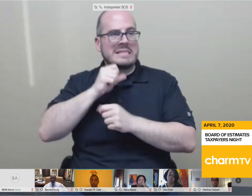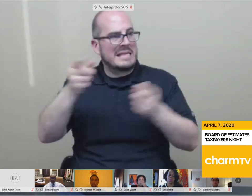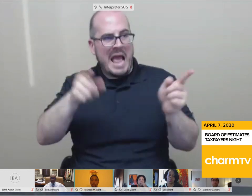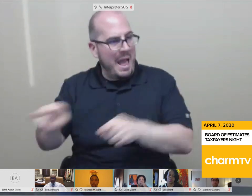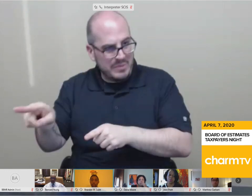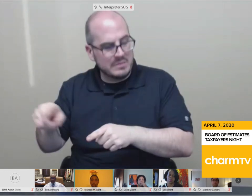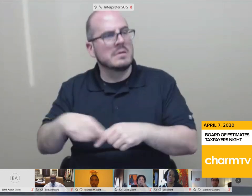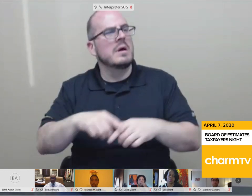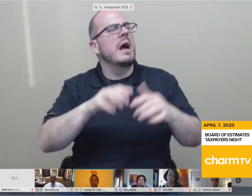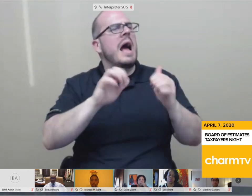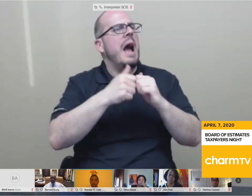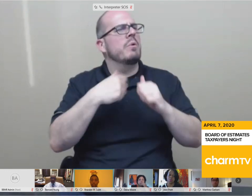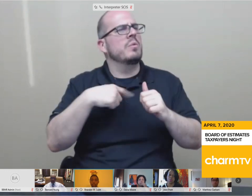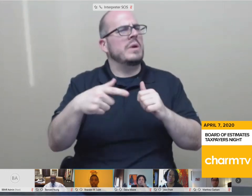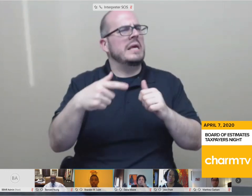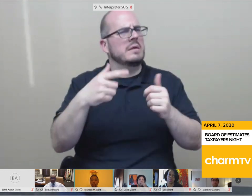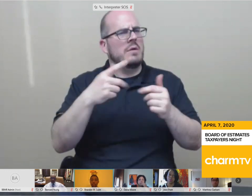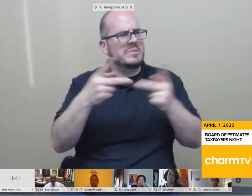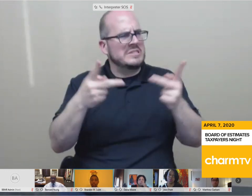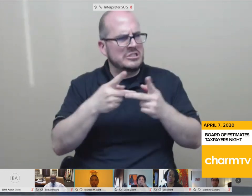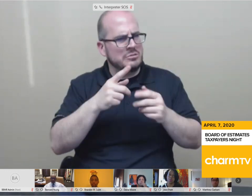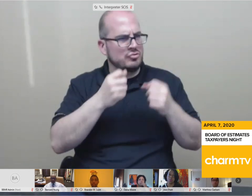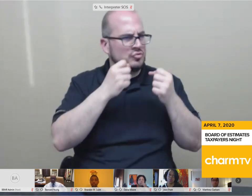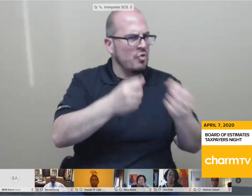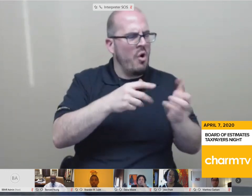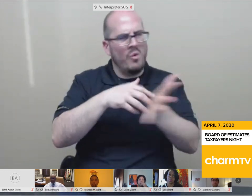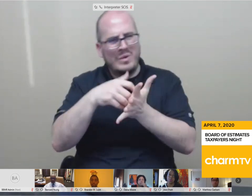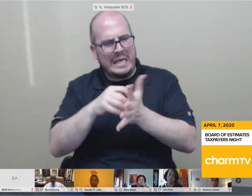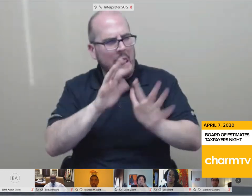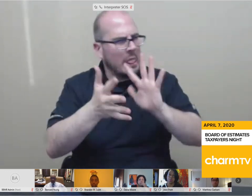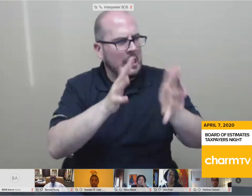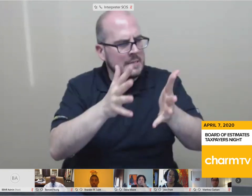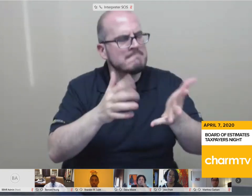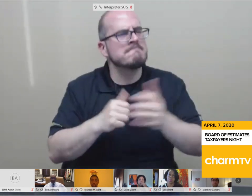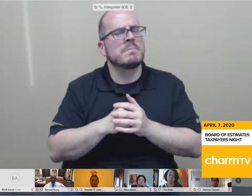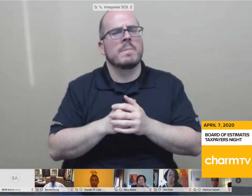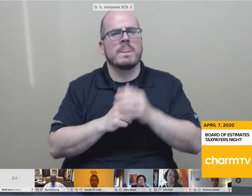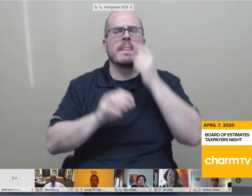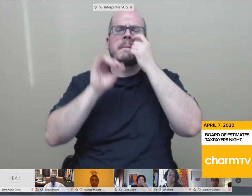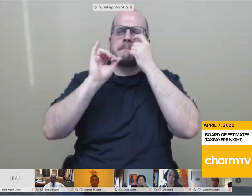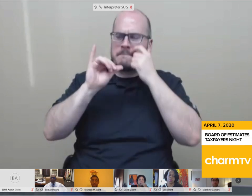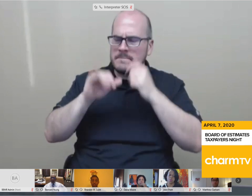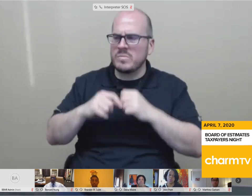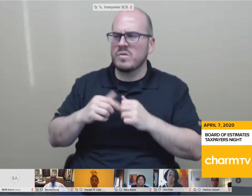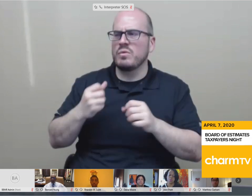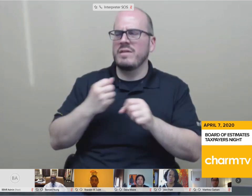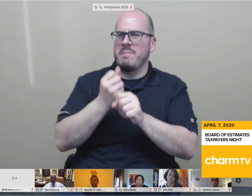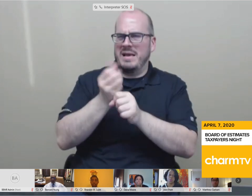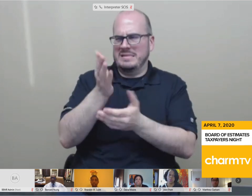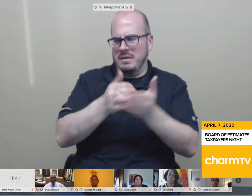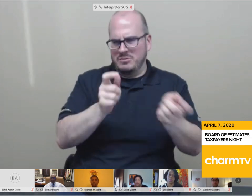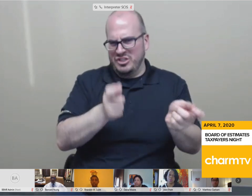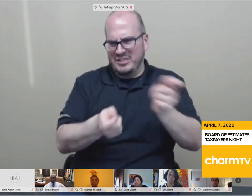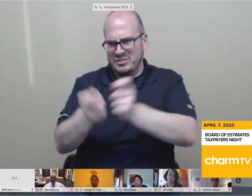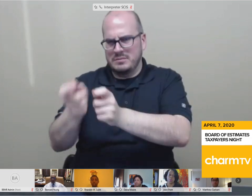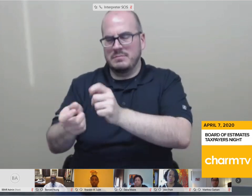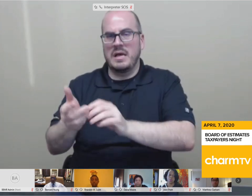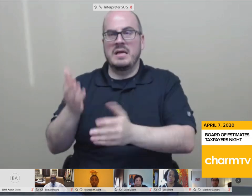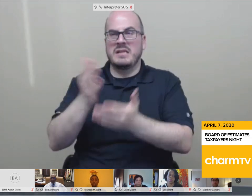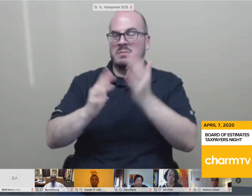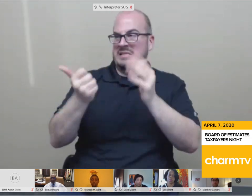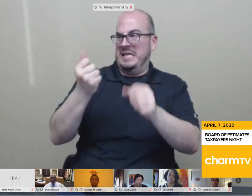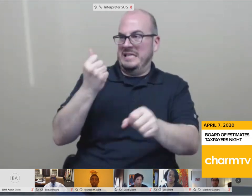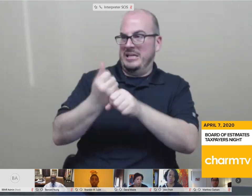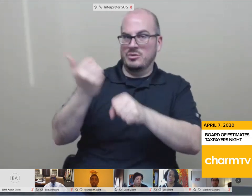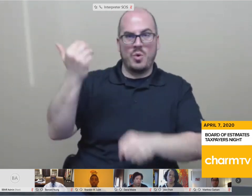in the past? Yeah, so I think, we made a couple of changes. Some of them go back almost a decade now that